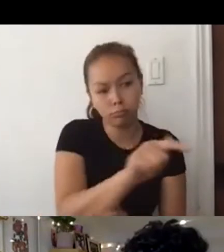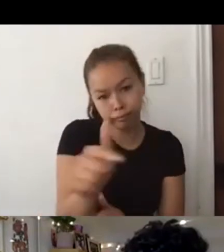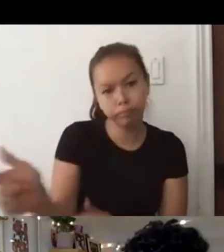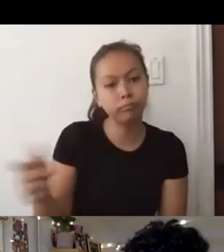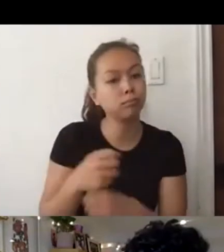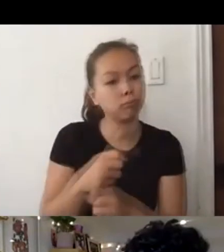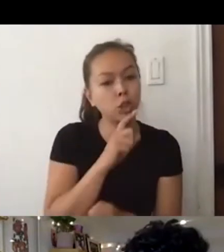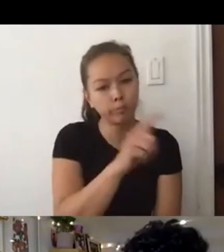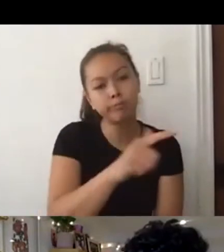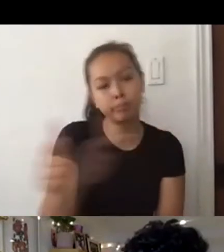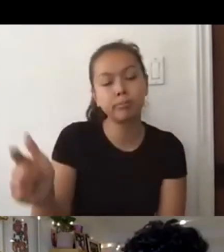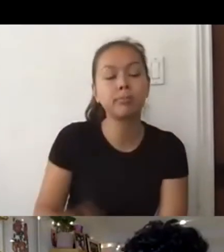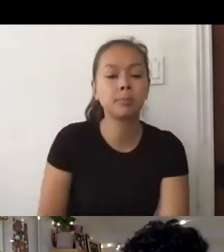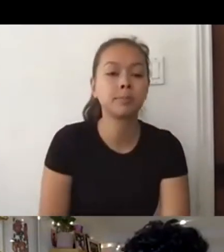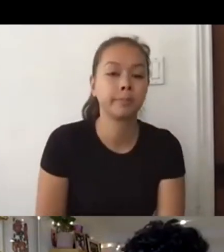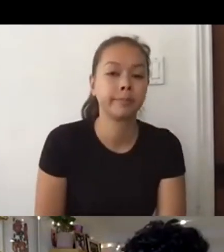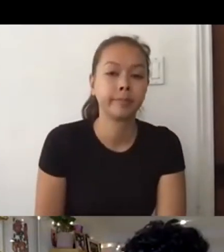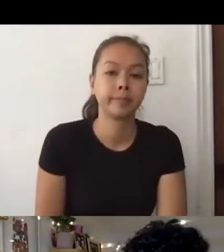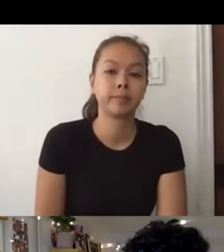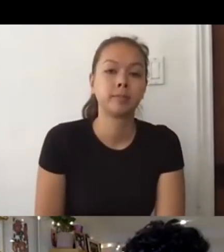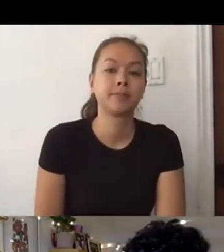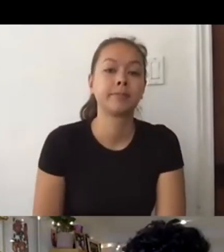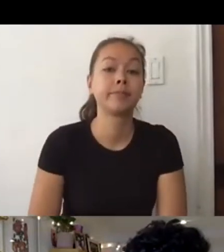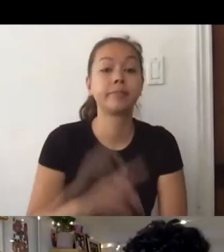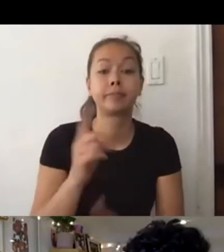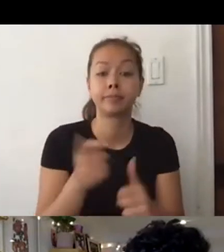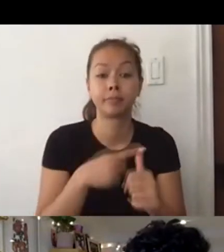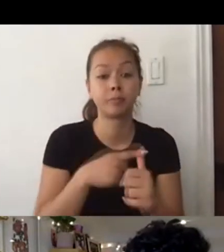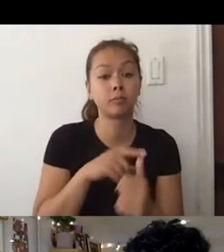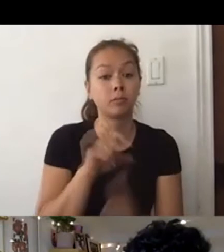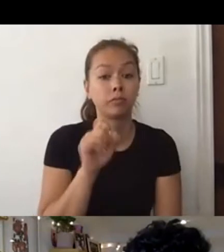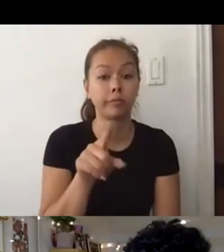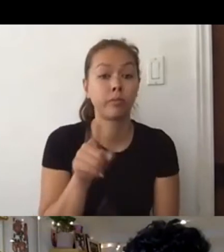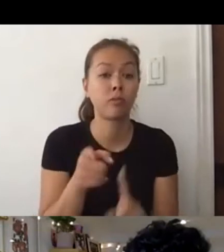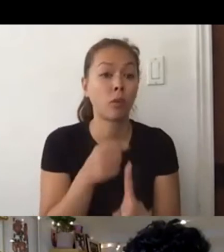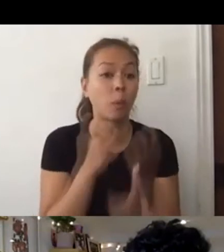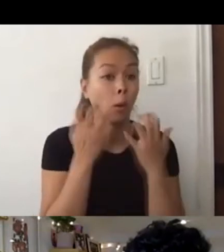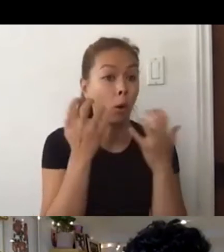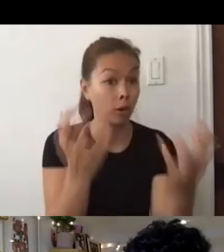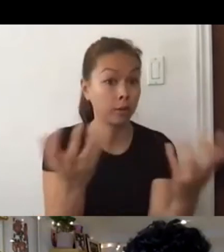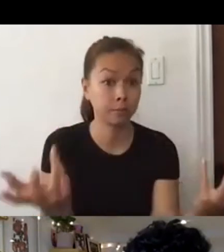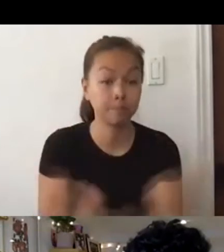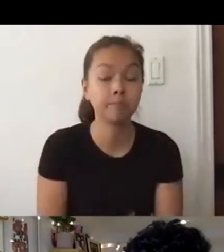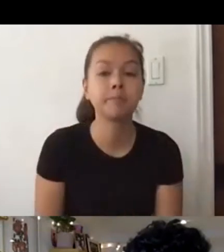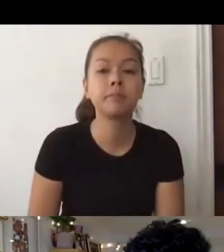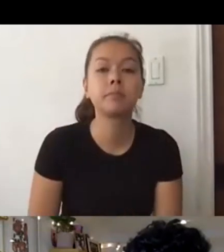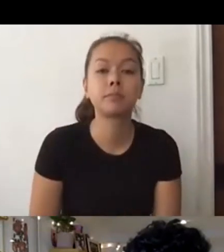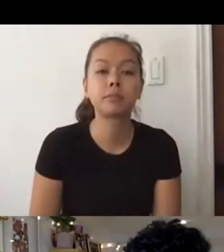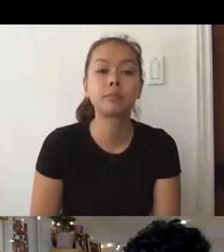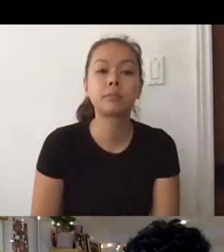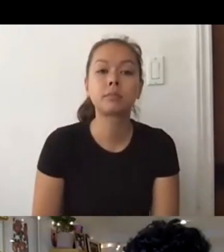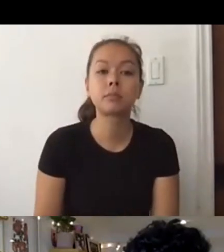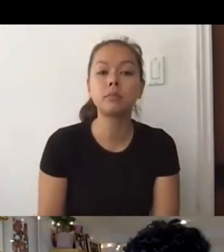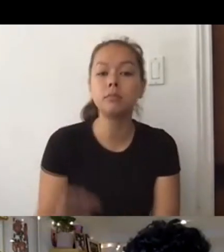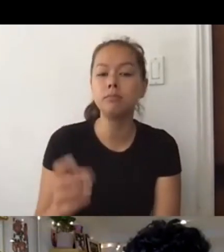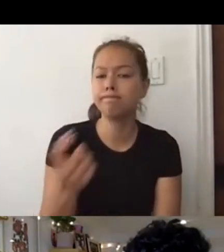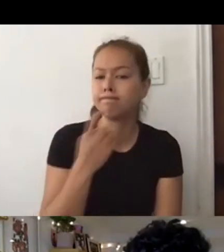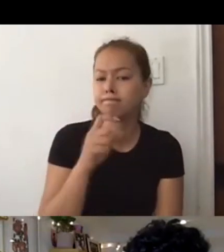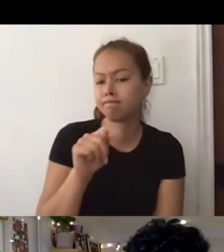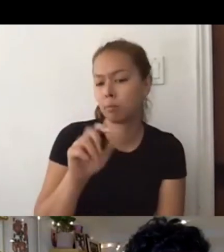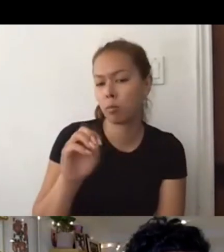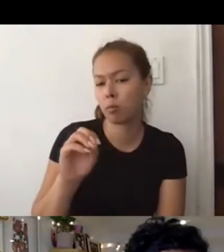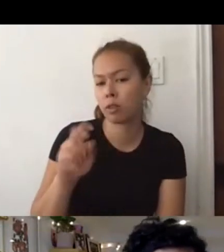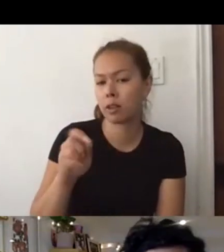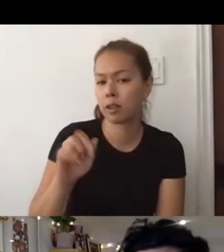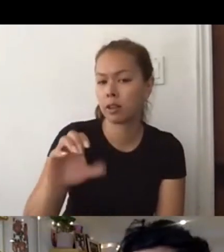today. So the first question that we had from the audience is, how do you think toxic masculinity